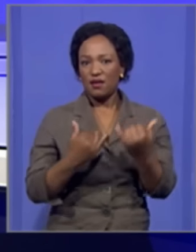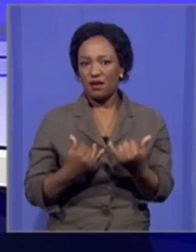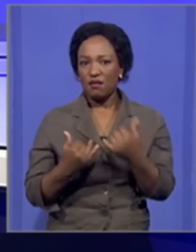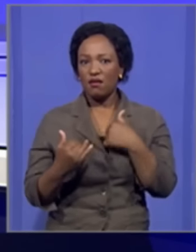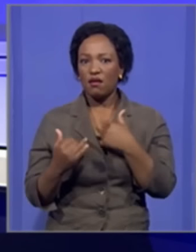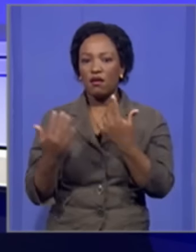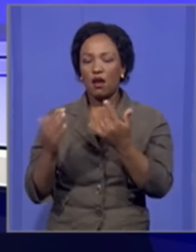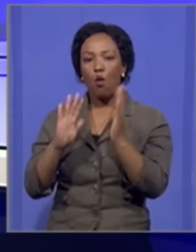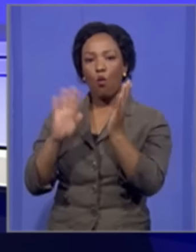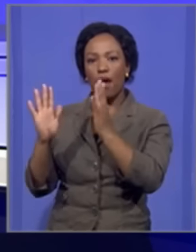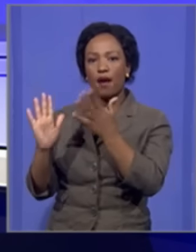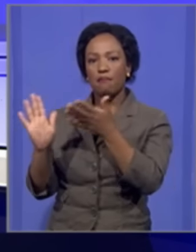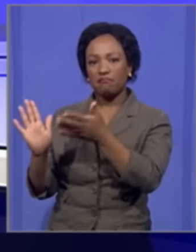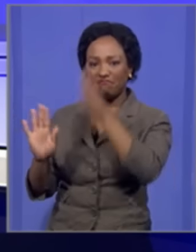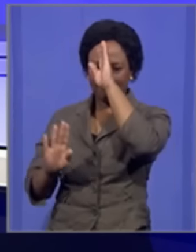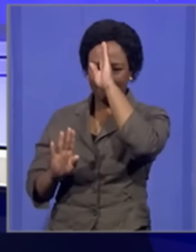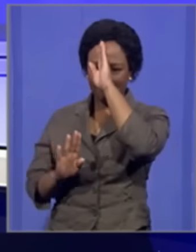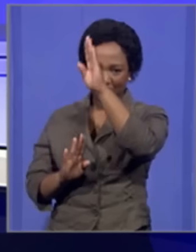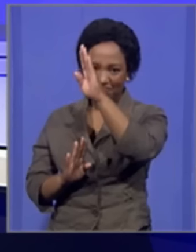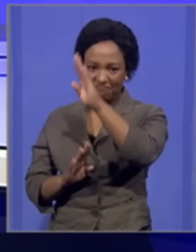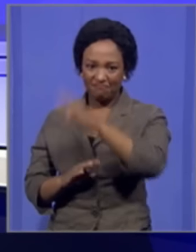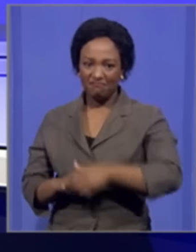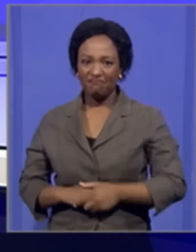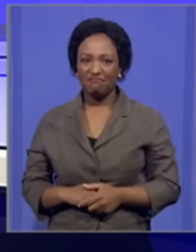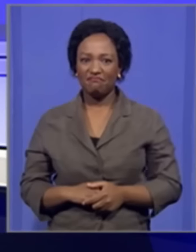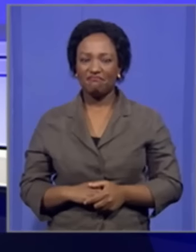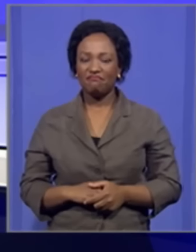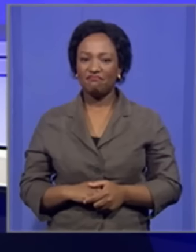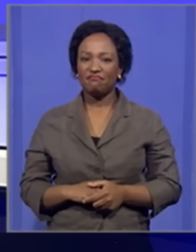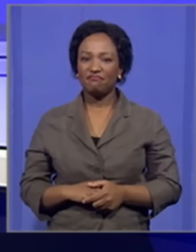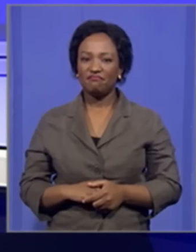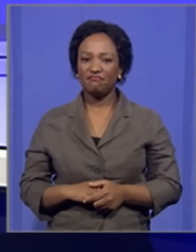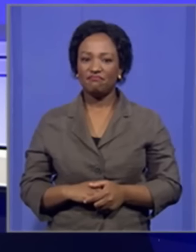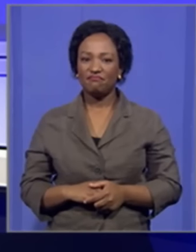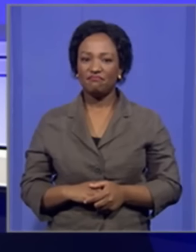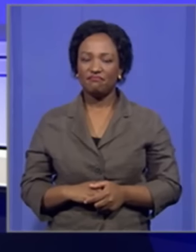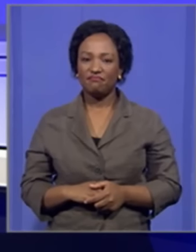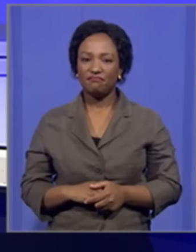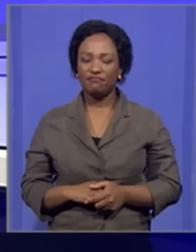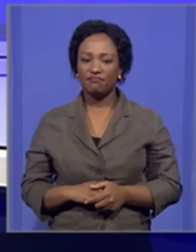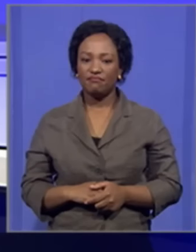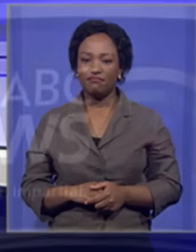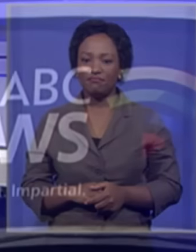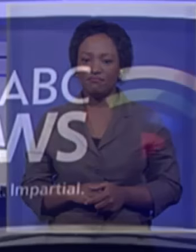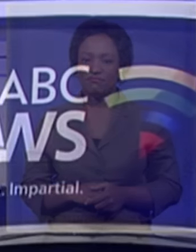boso ya latela tšela pele go tsenya ka molokoloko a mananeo go SABC 2.